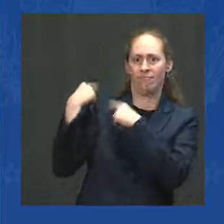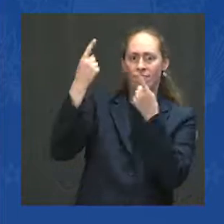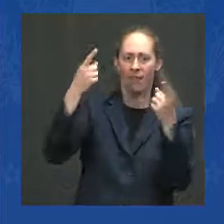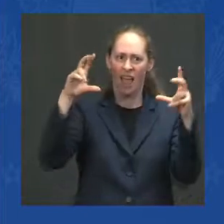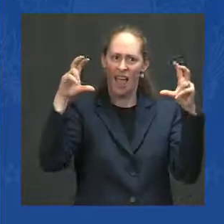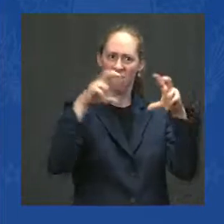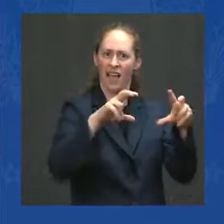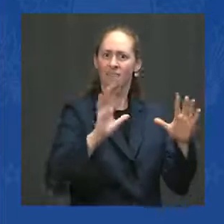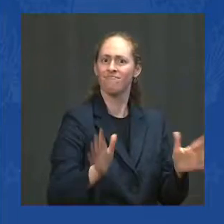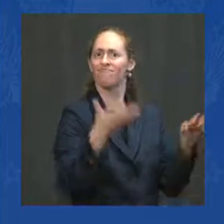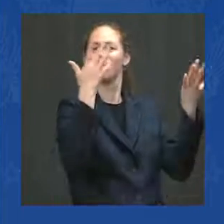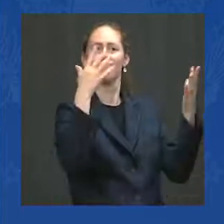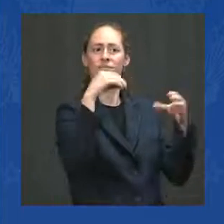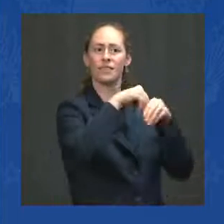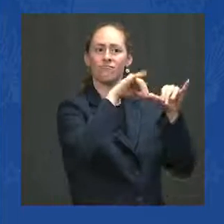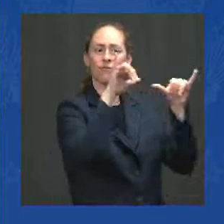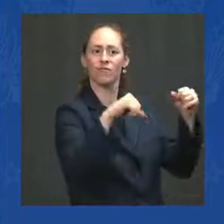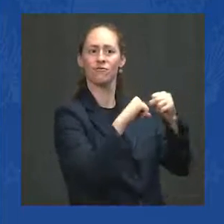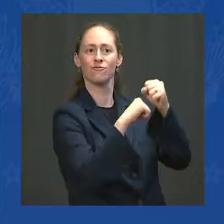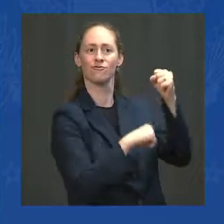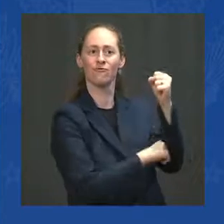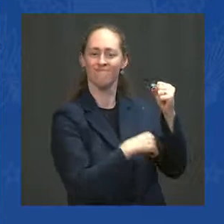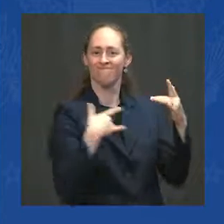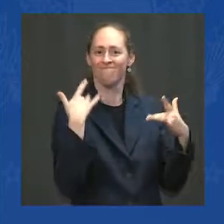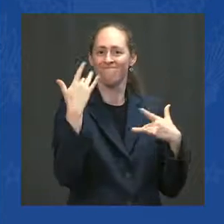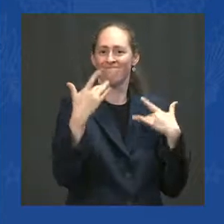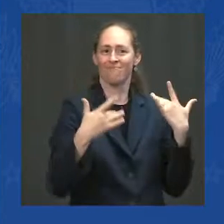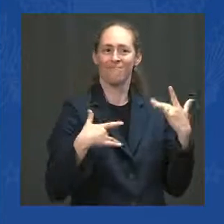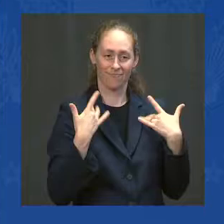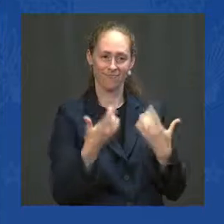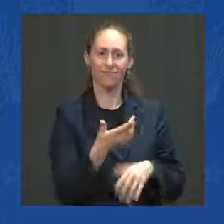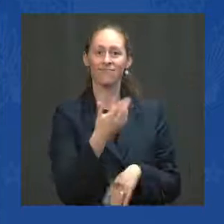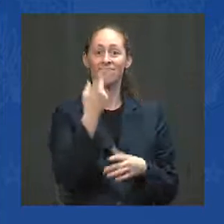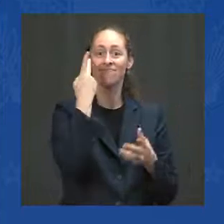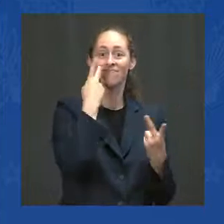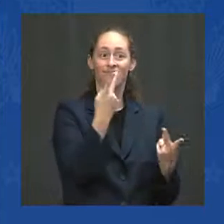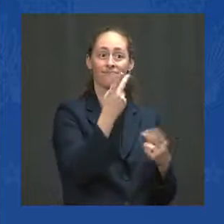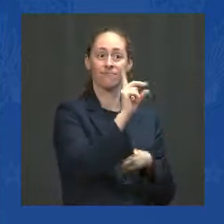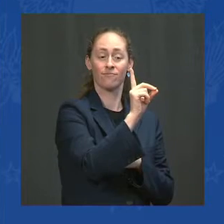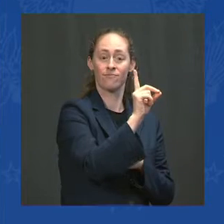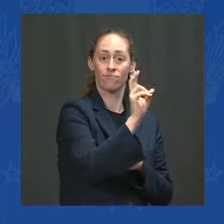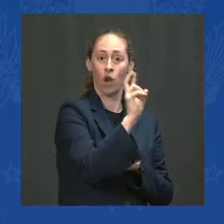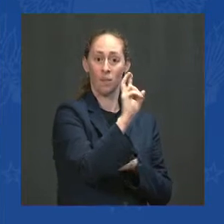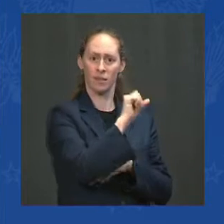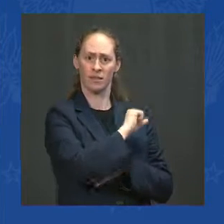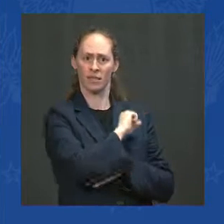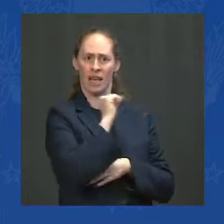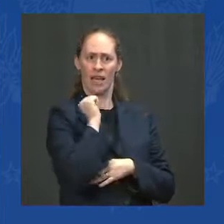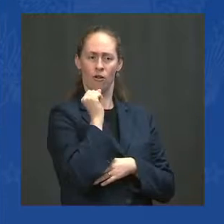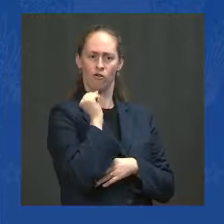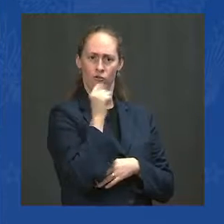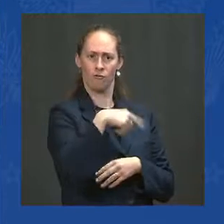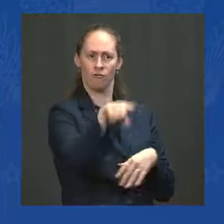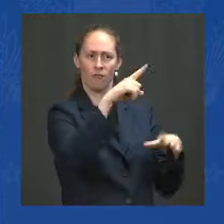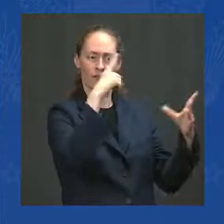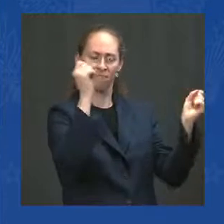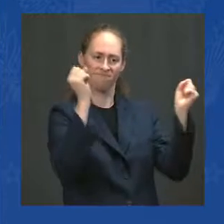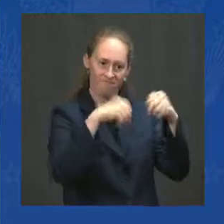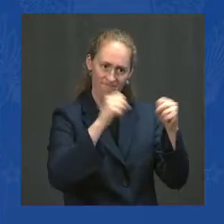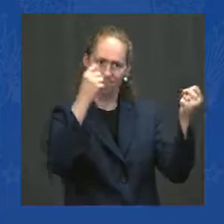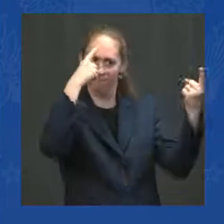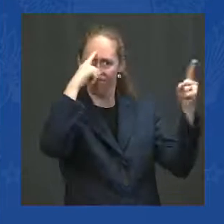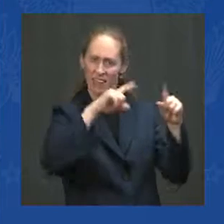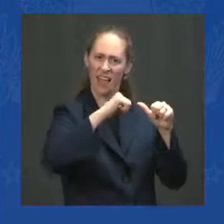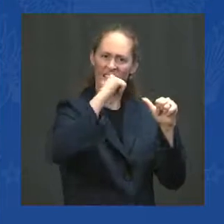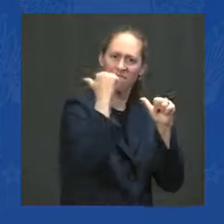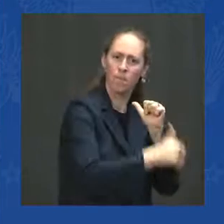Democrats, independents, and Republicans in the United States Senate passed the Infrastructure Investment and